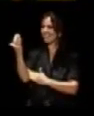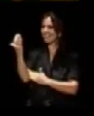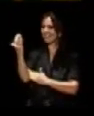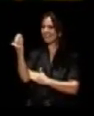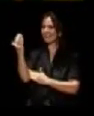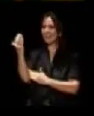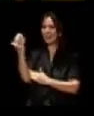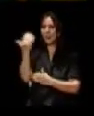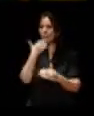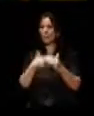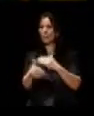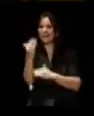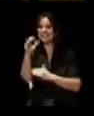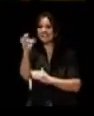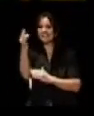Buenas tardes.